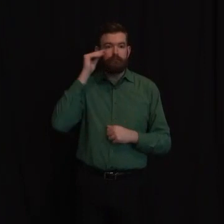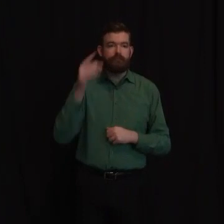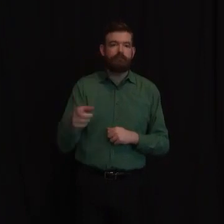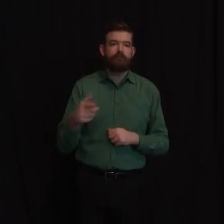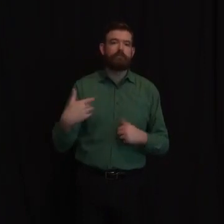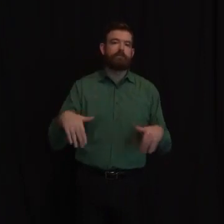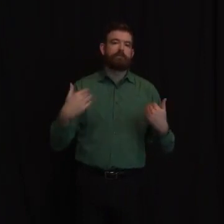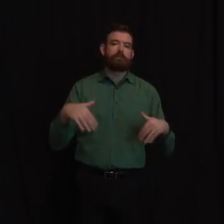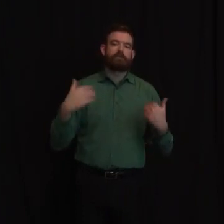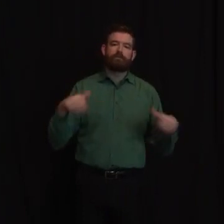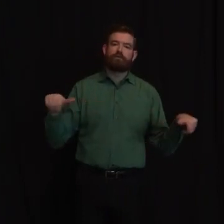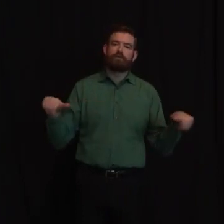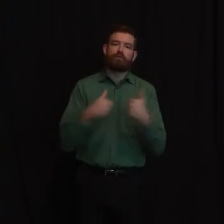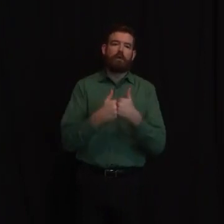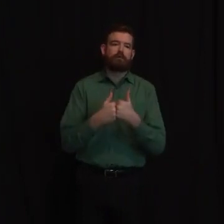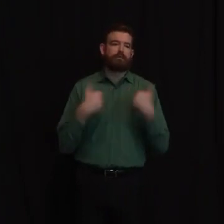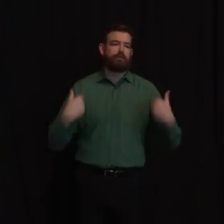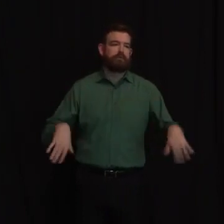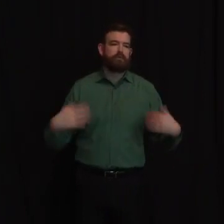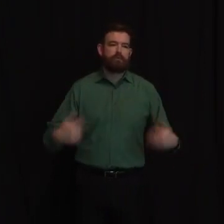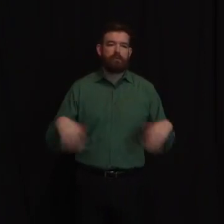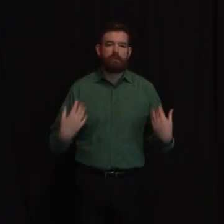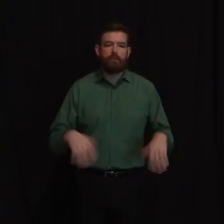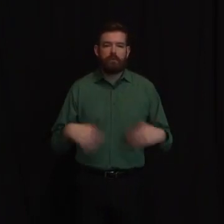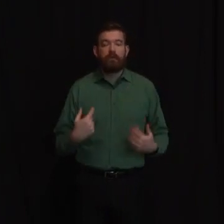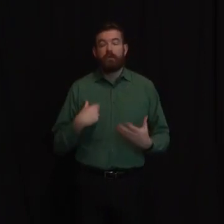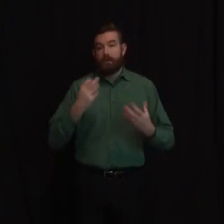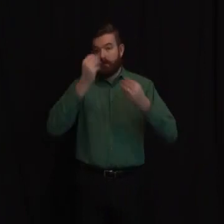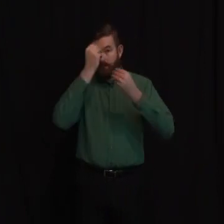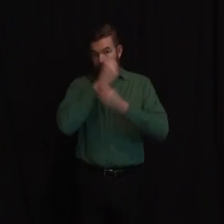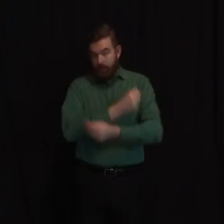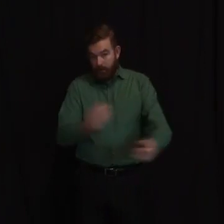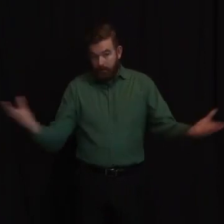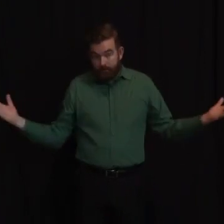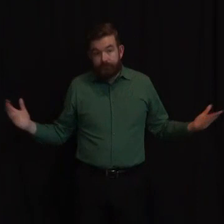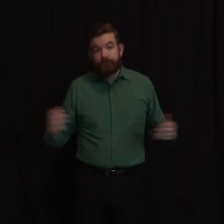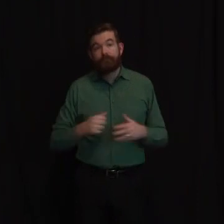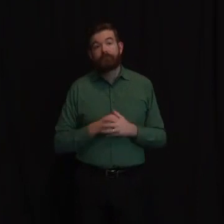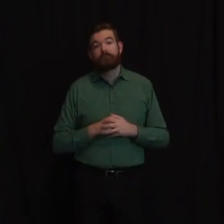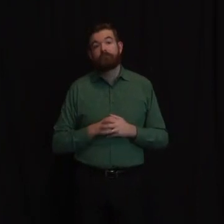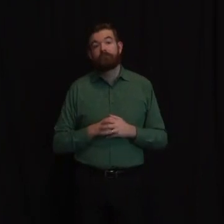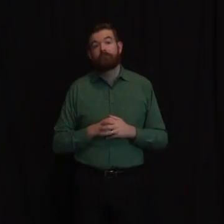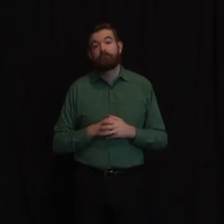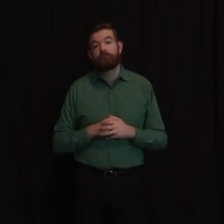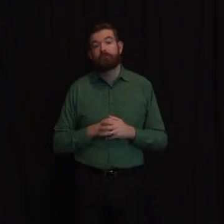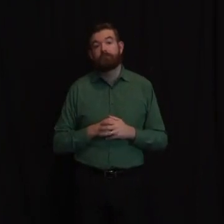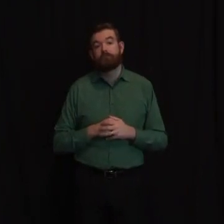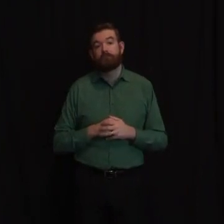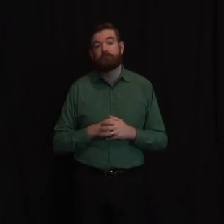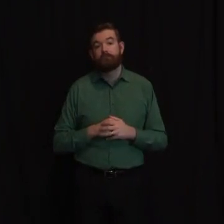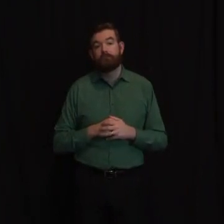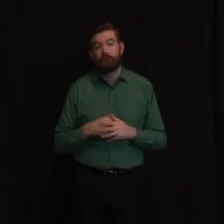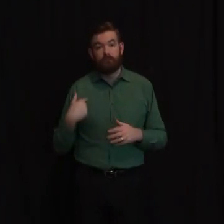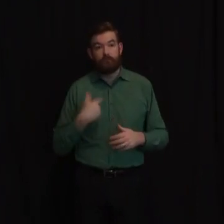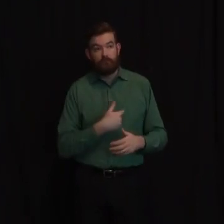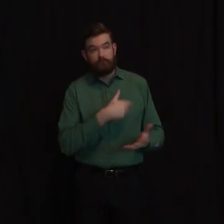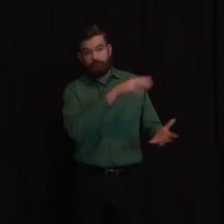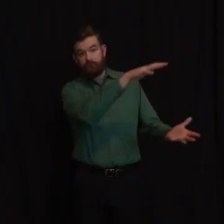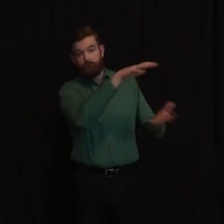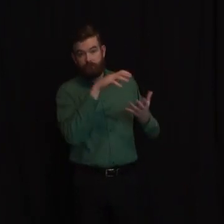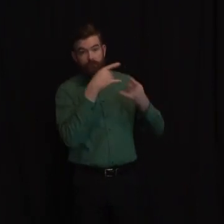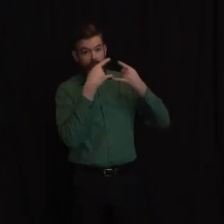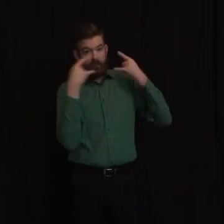challenging issue for us across the state, I just wanted to let everybody to know that out of our PPE allocation today, at this very minute,